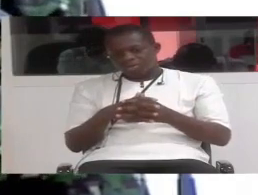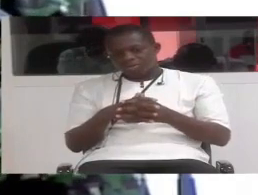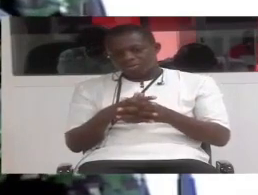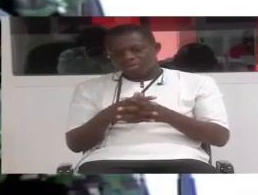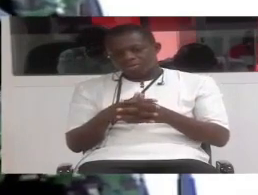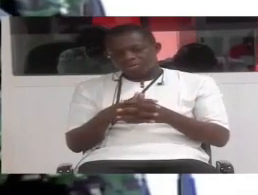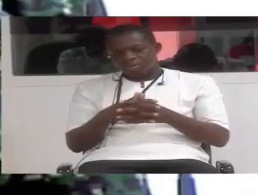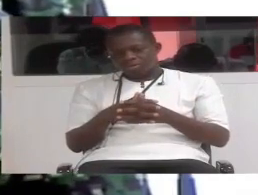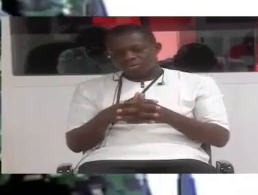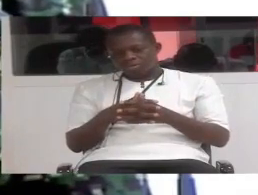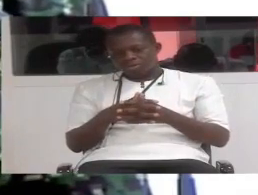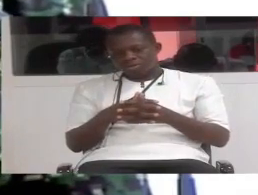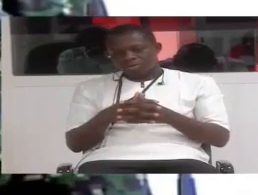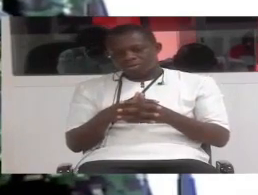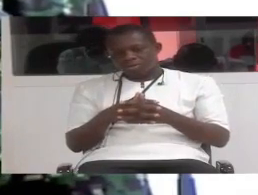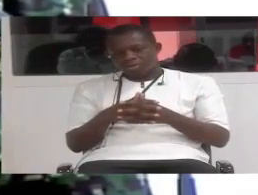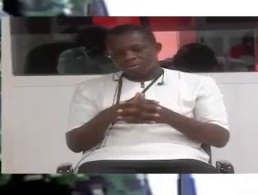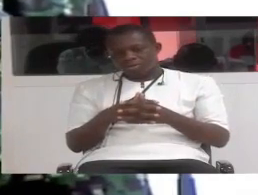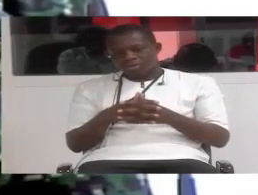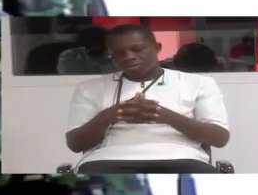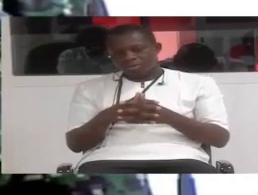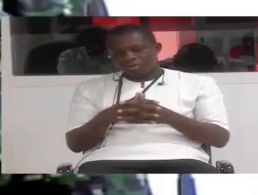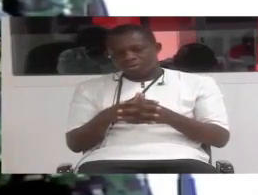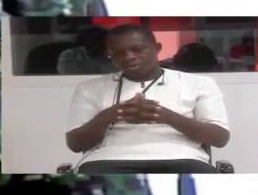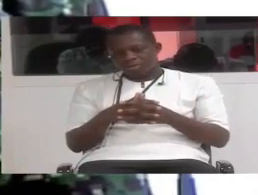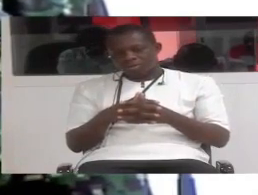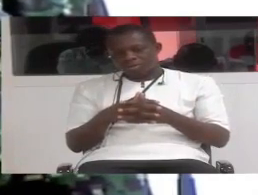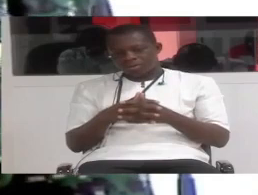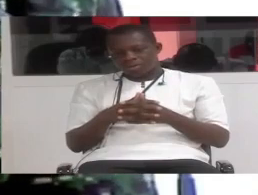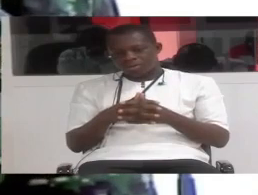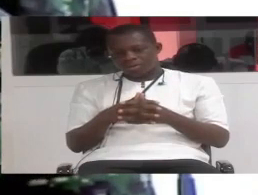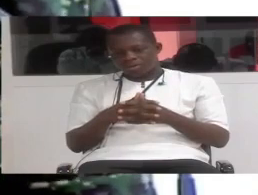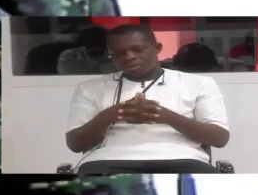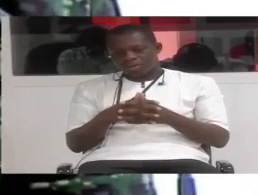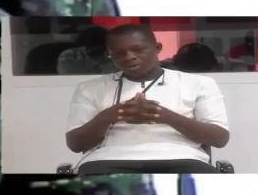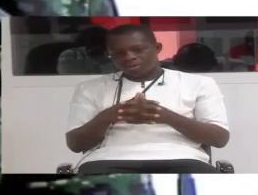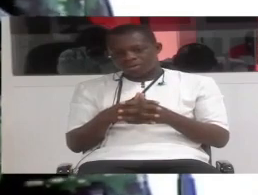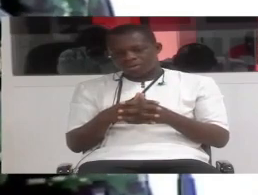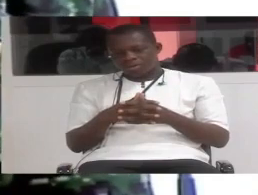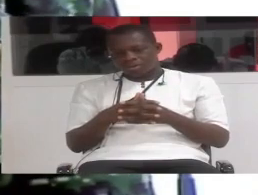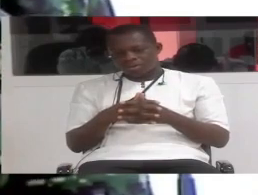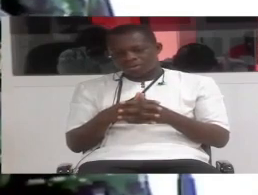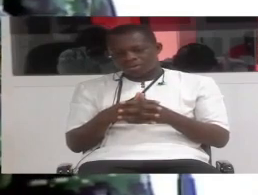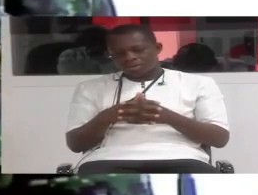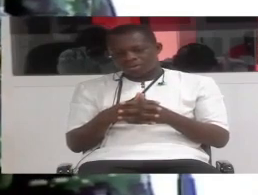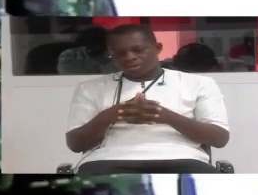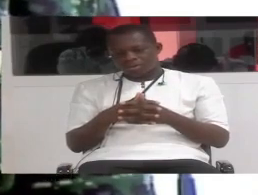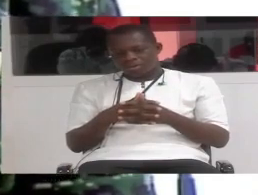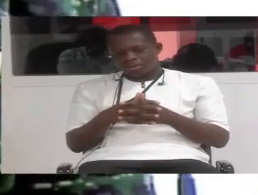ñaari waxtu ñexti waxtu dal ci beccek wala gudi? Becc. Beccek wala